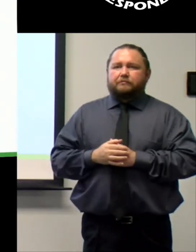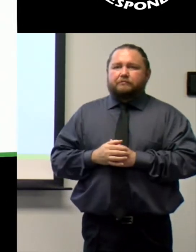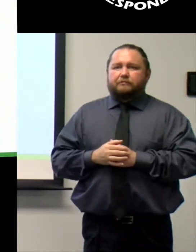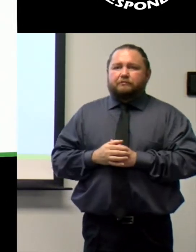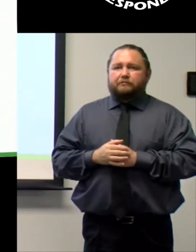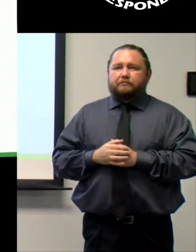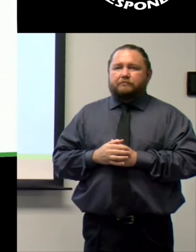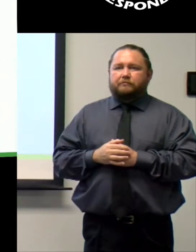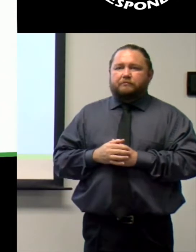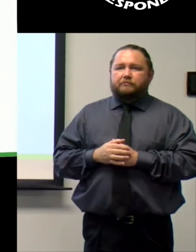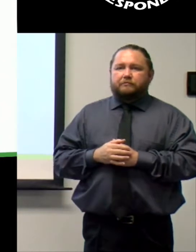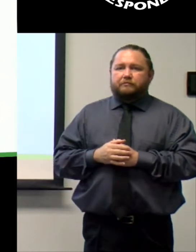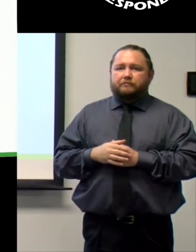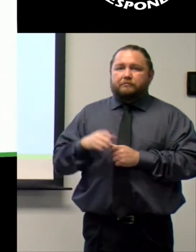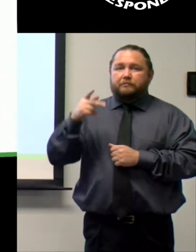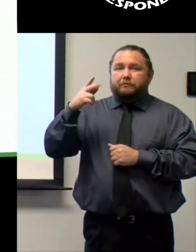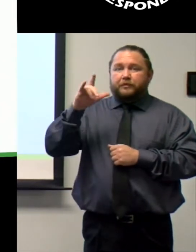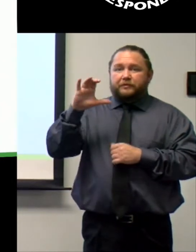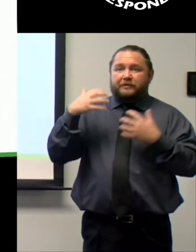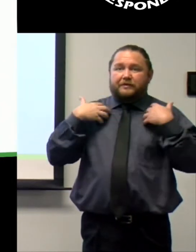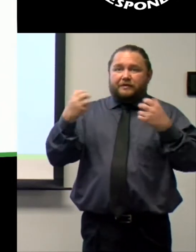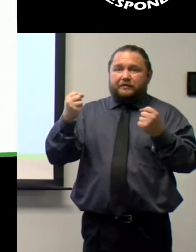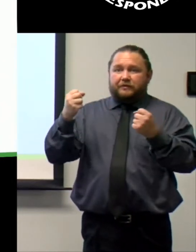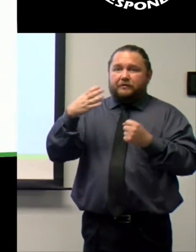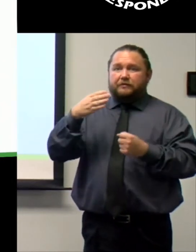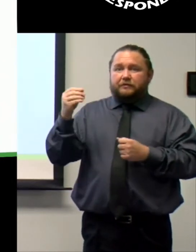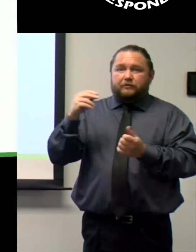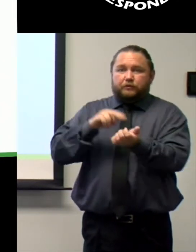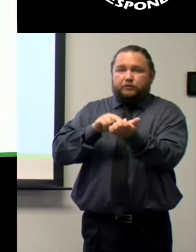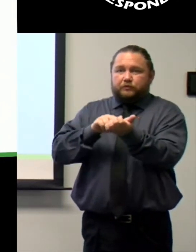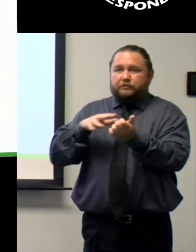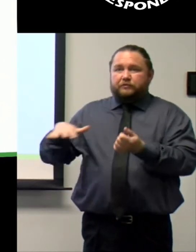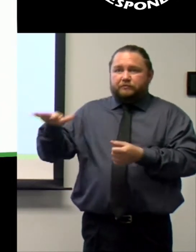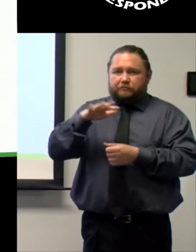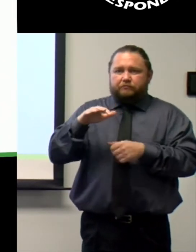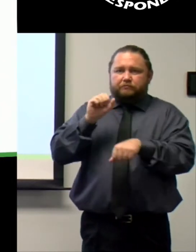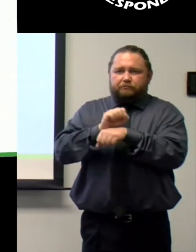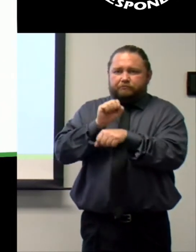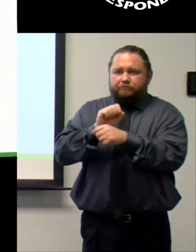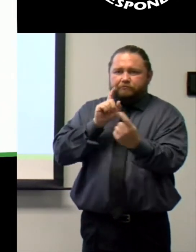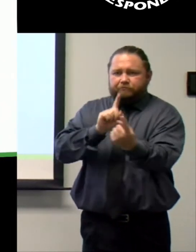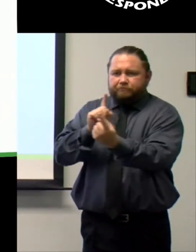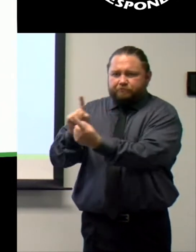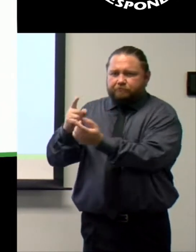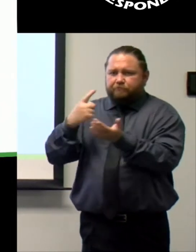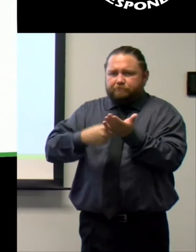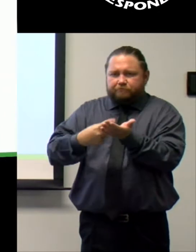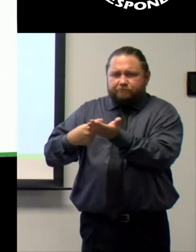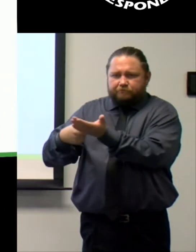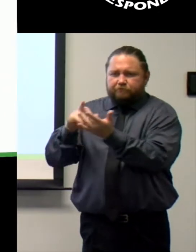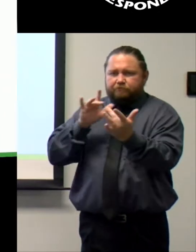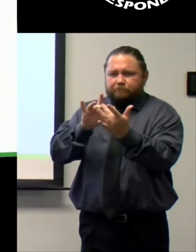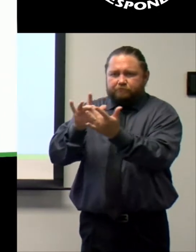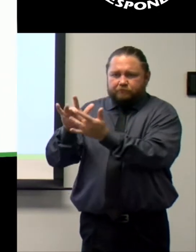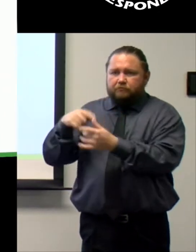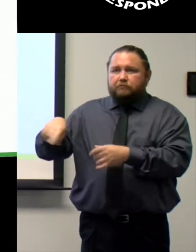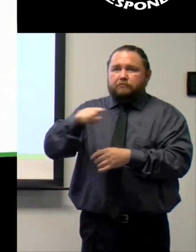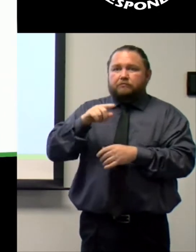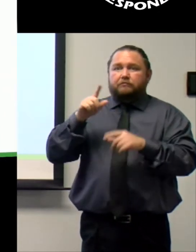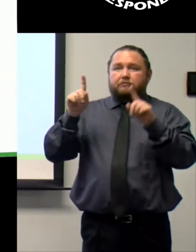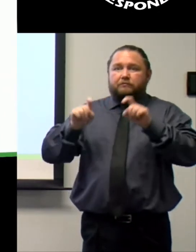are working with every person who is tested positive. They determine who